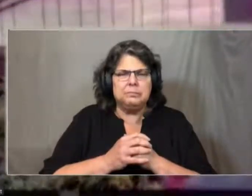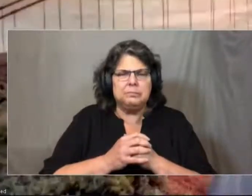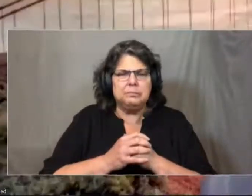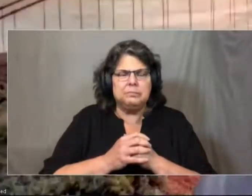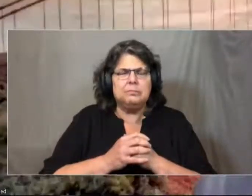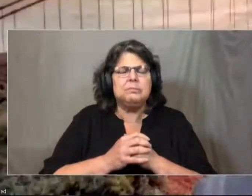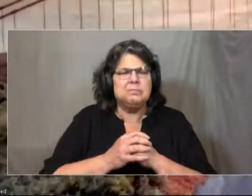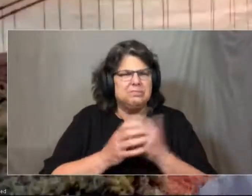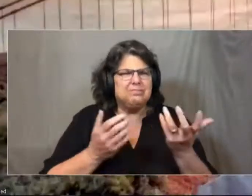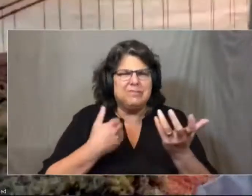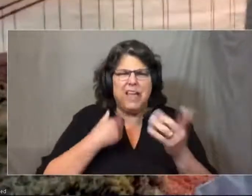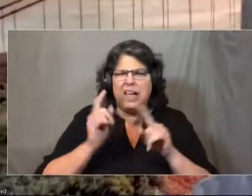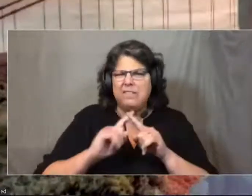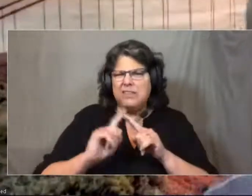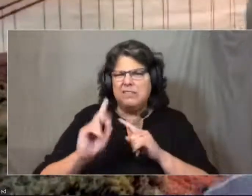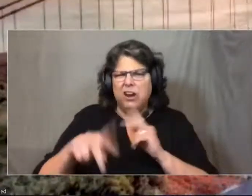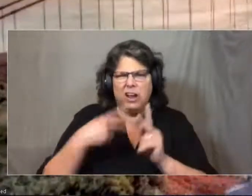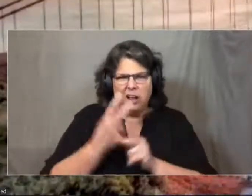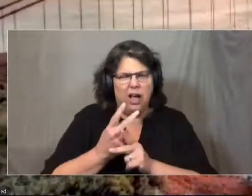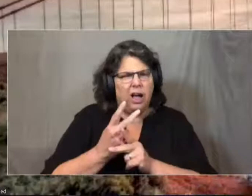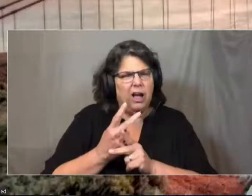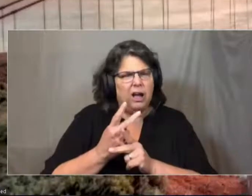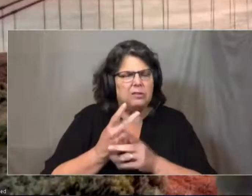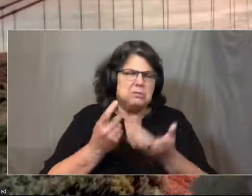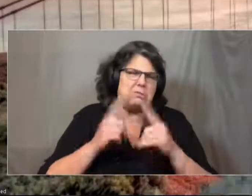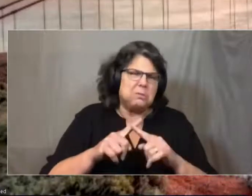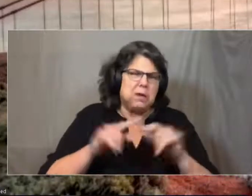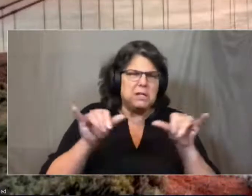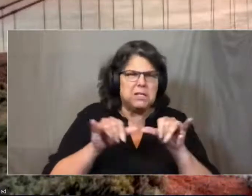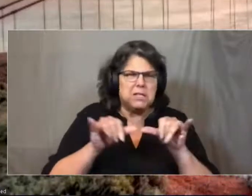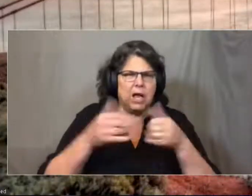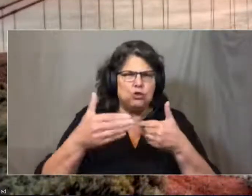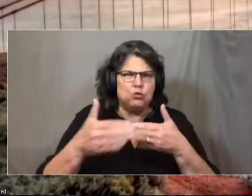They come in various makes and models suitable for different size rooms.